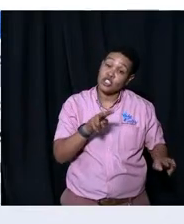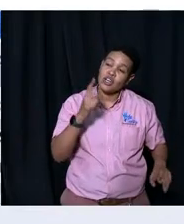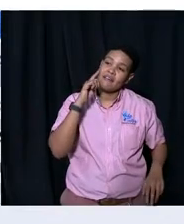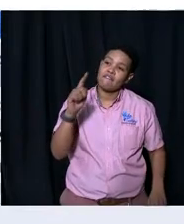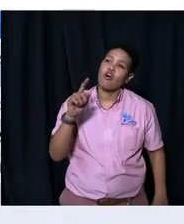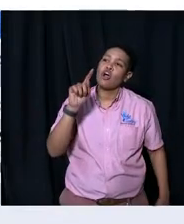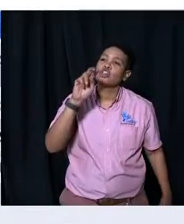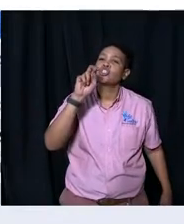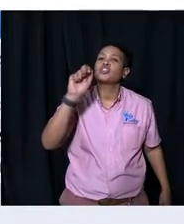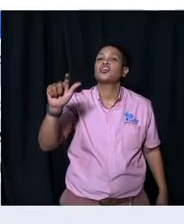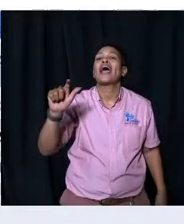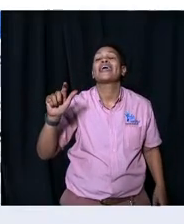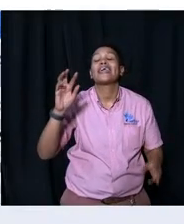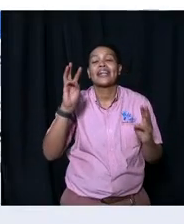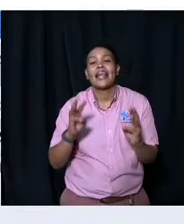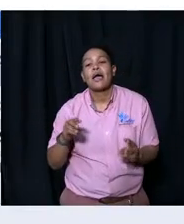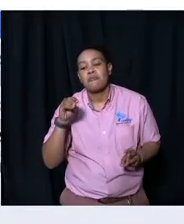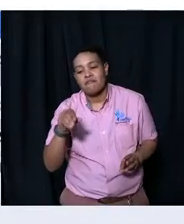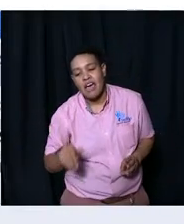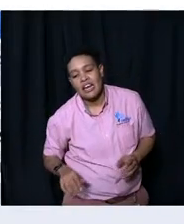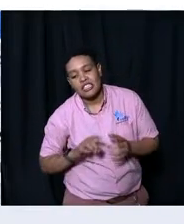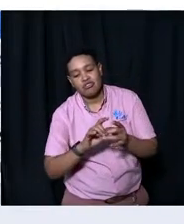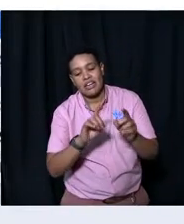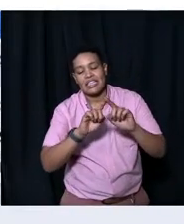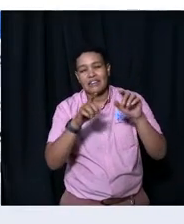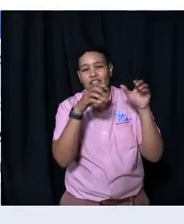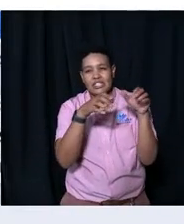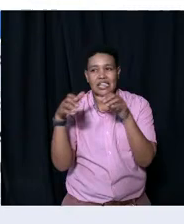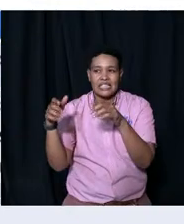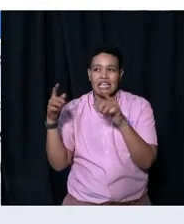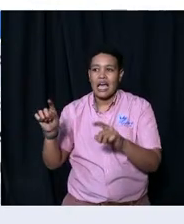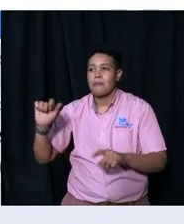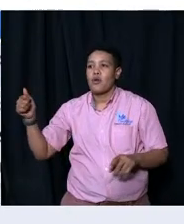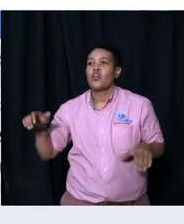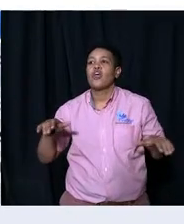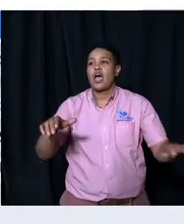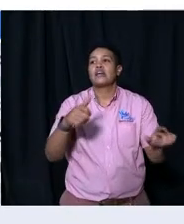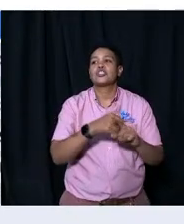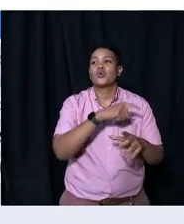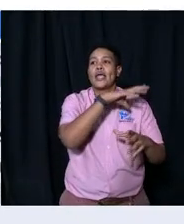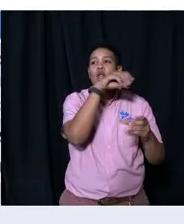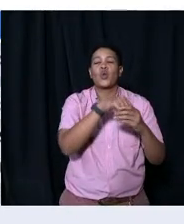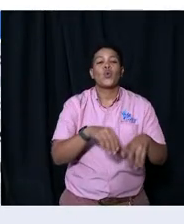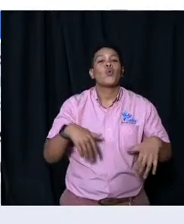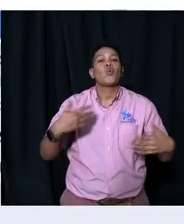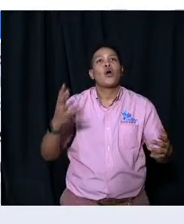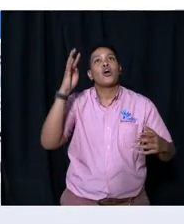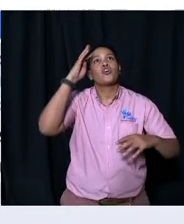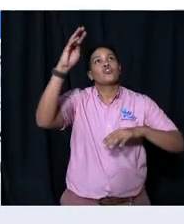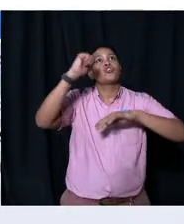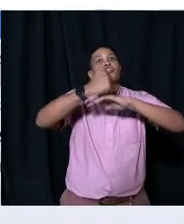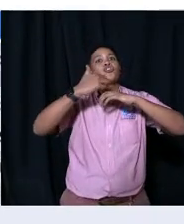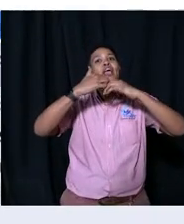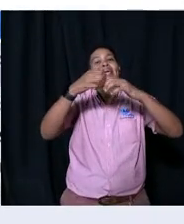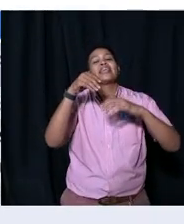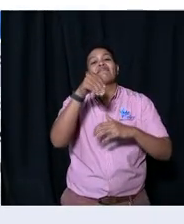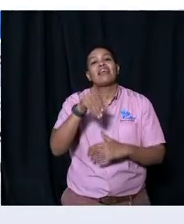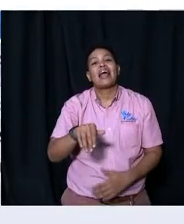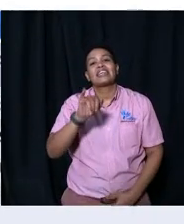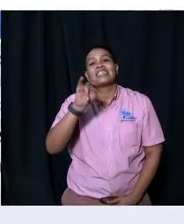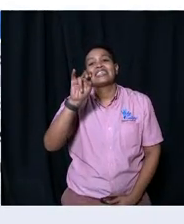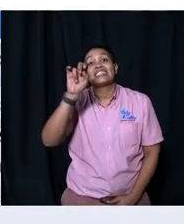tracking climate financing across sectors. Another action would include creating financial incentives